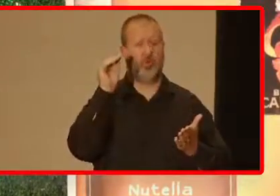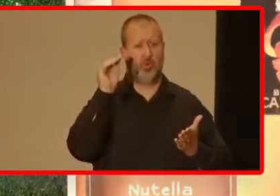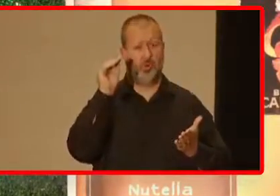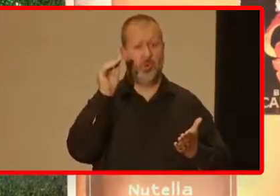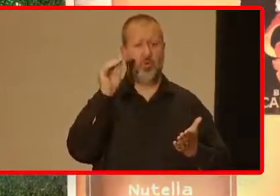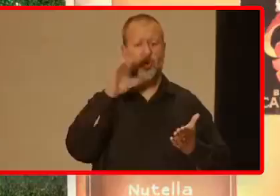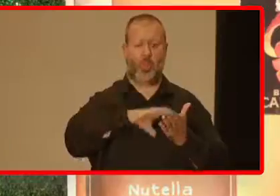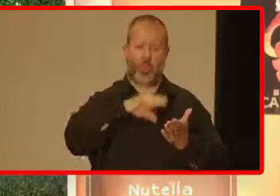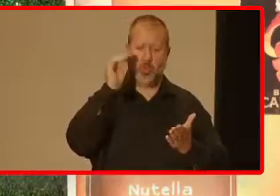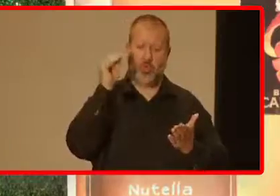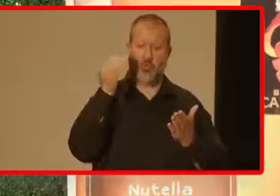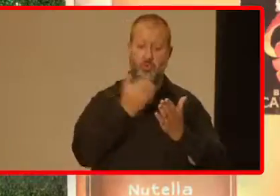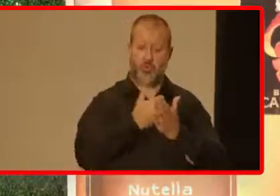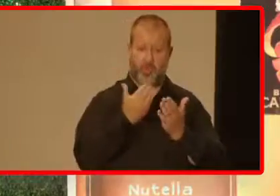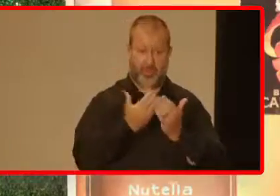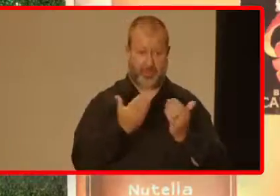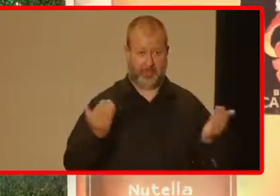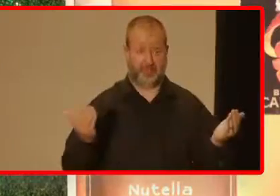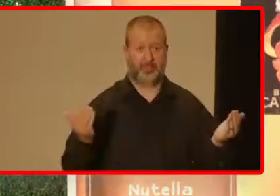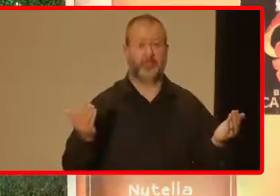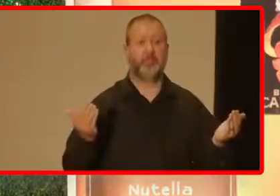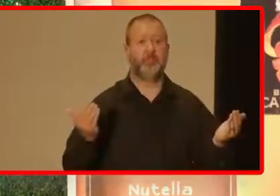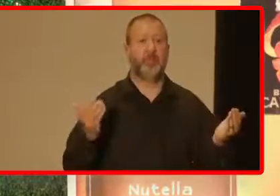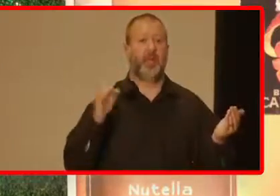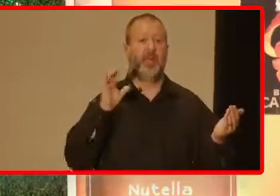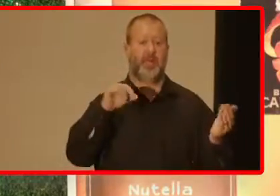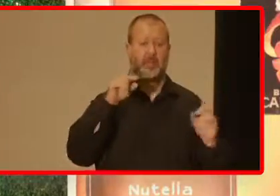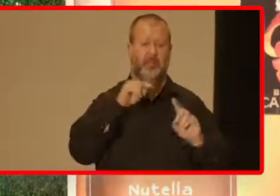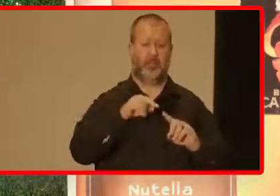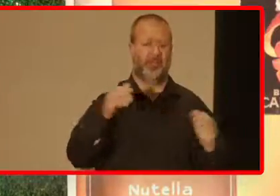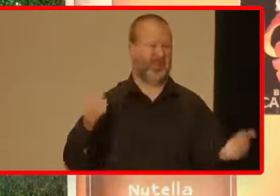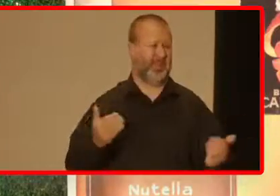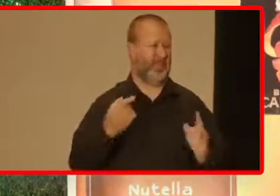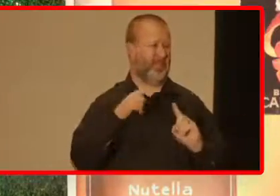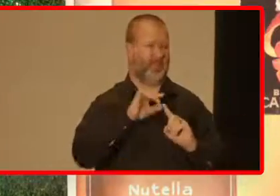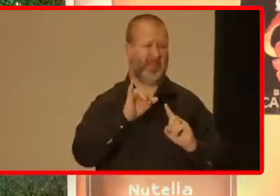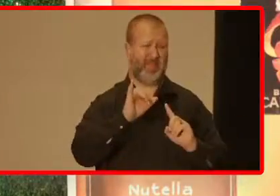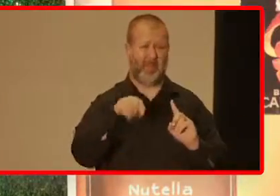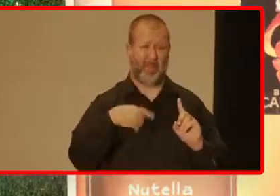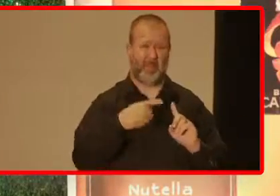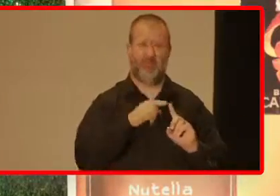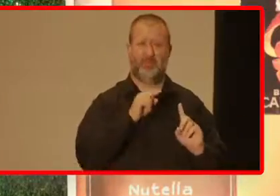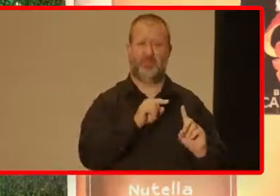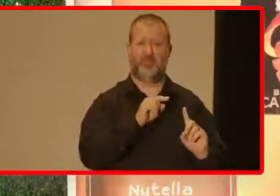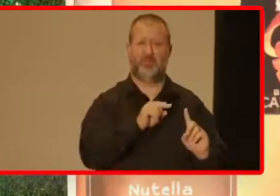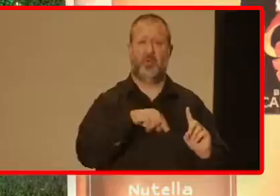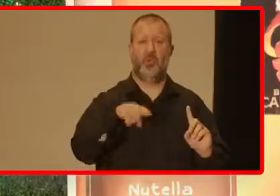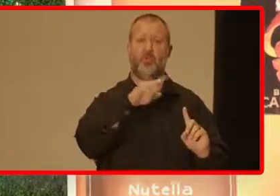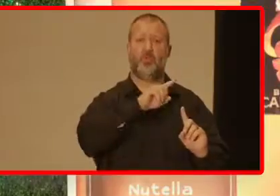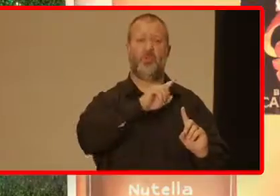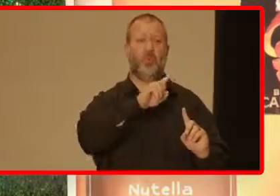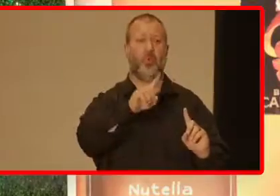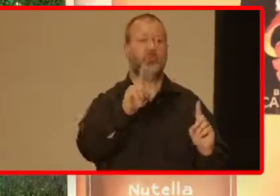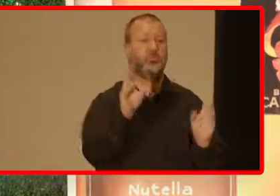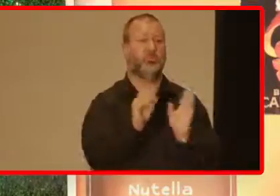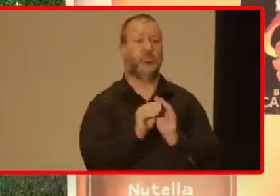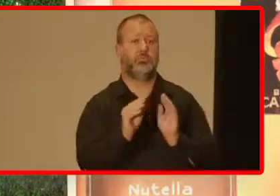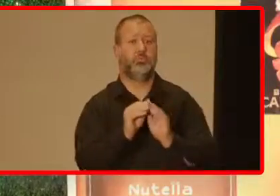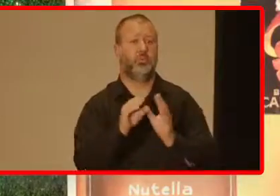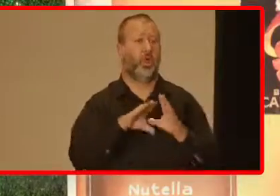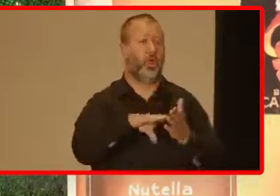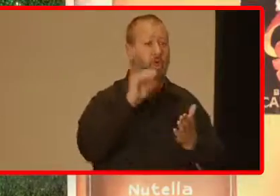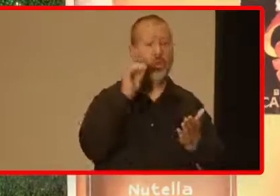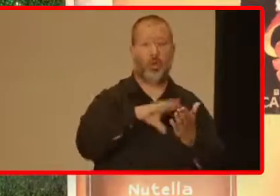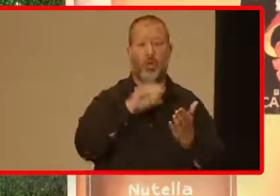to learn new things. That's what this thing is all about. It's about you going to sessions and learning.